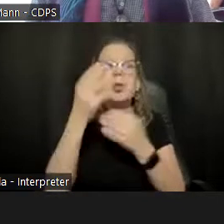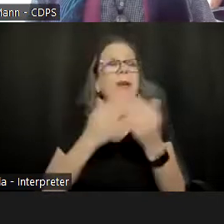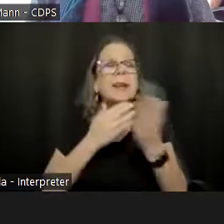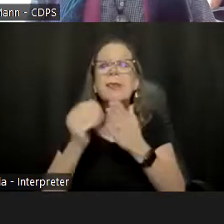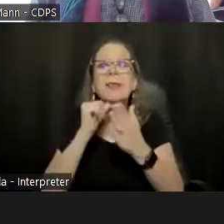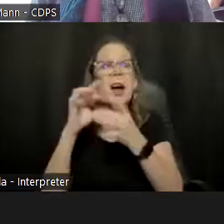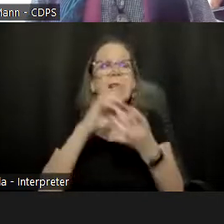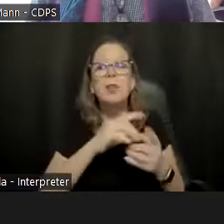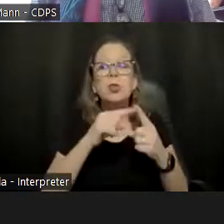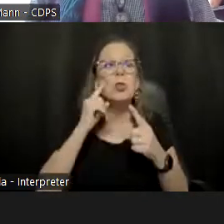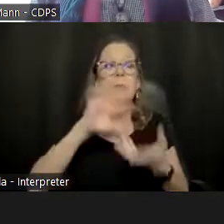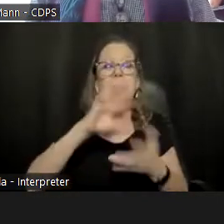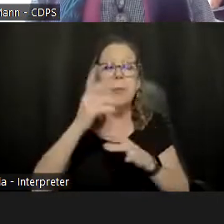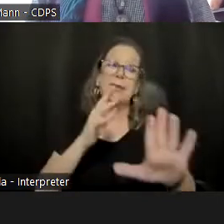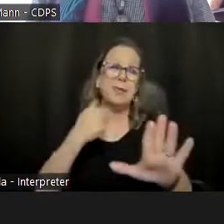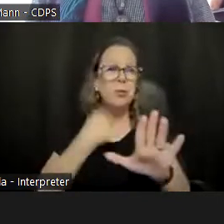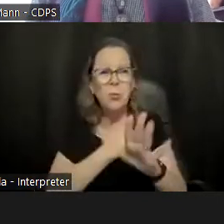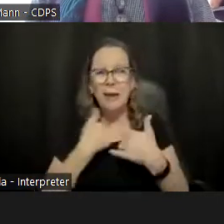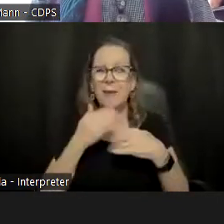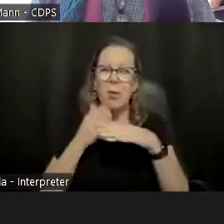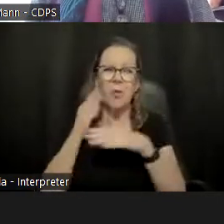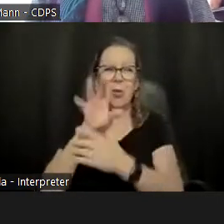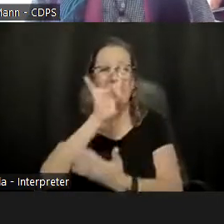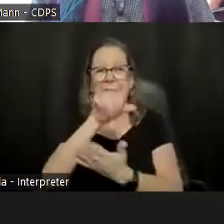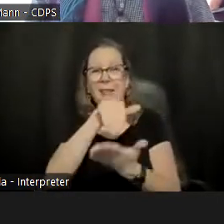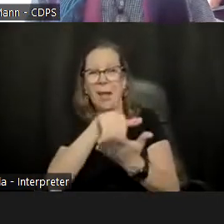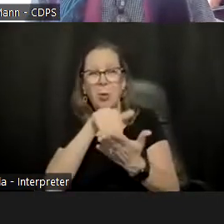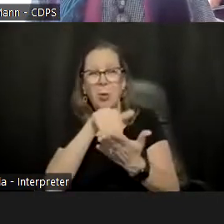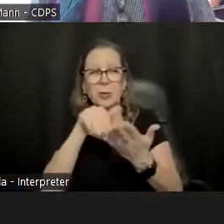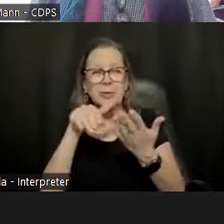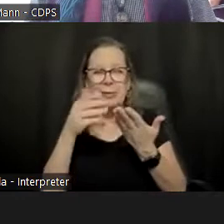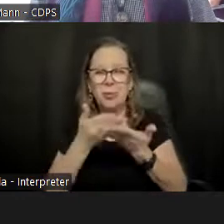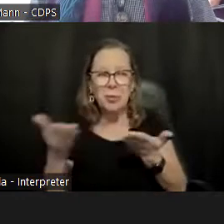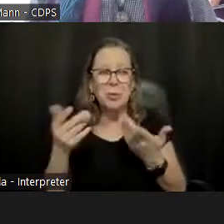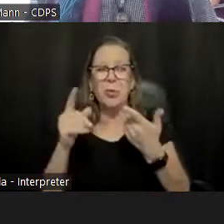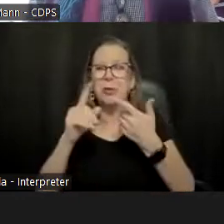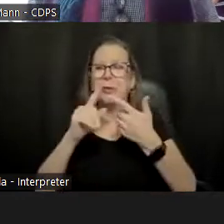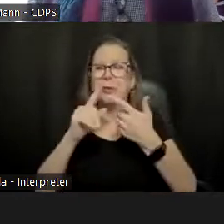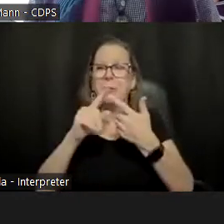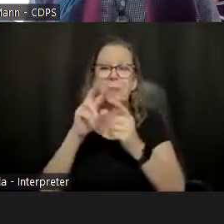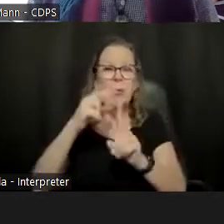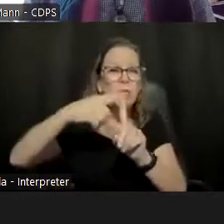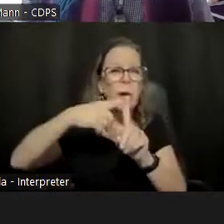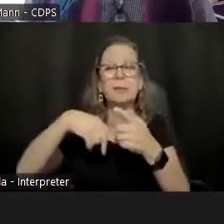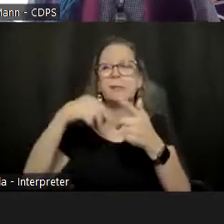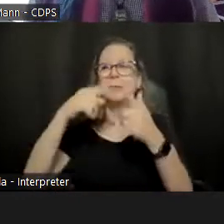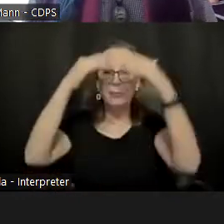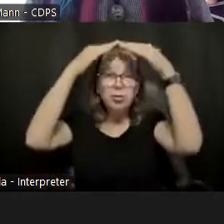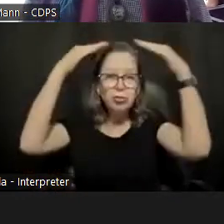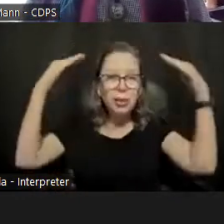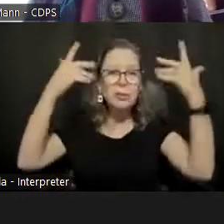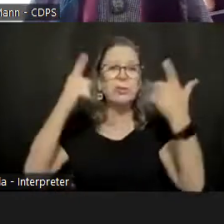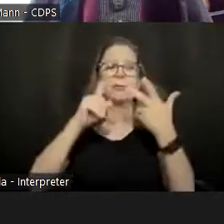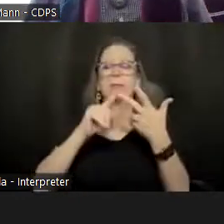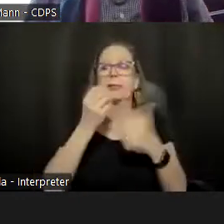related, we have over 8,000 resources that go along with rent, shelter, food. So feel free